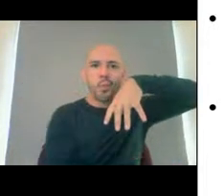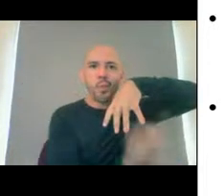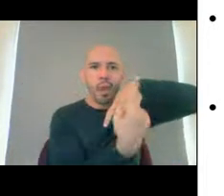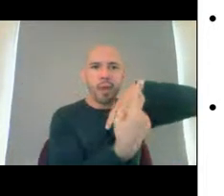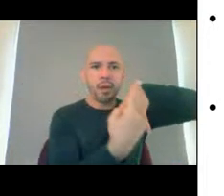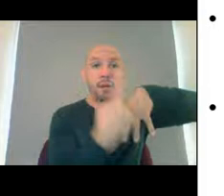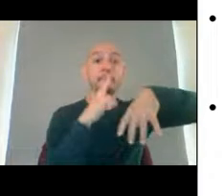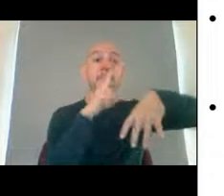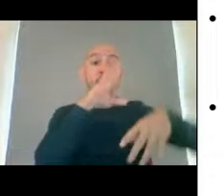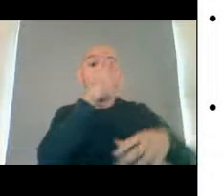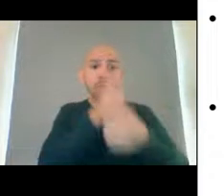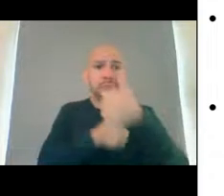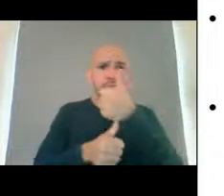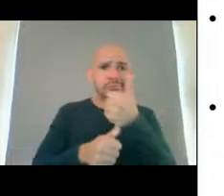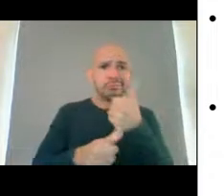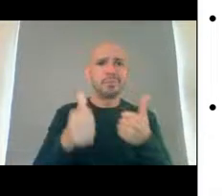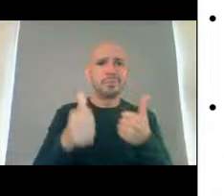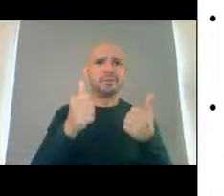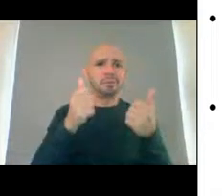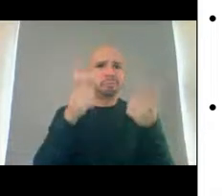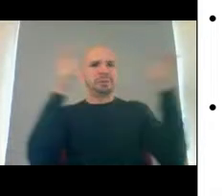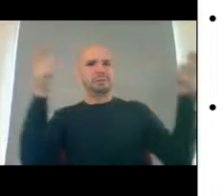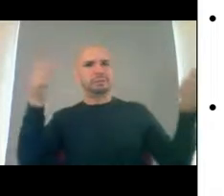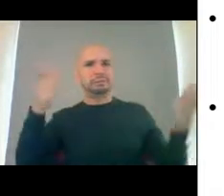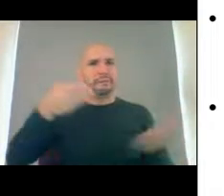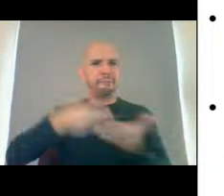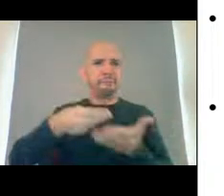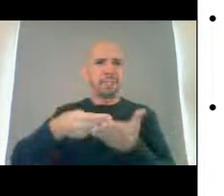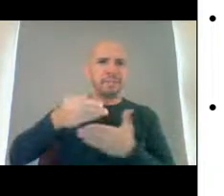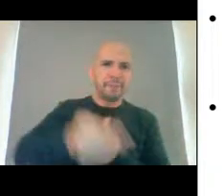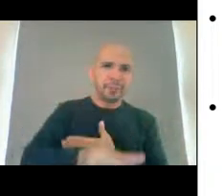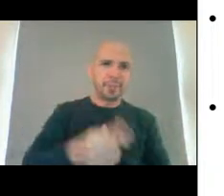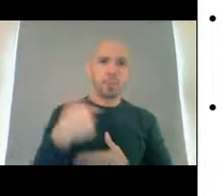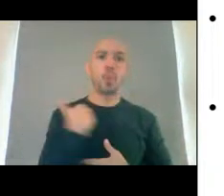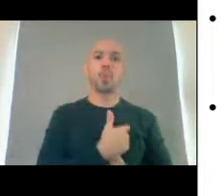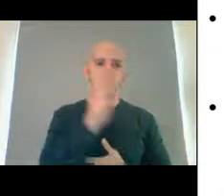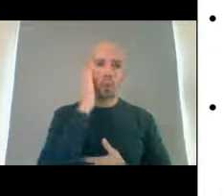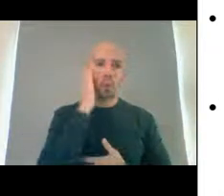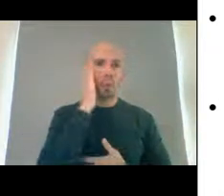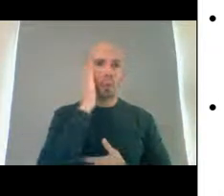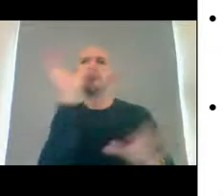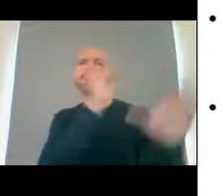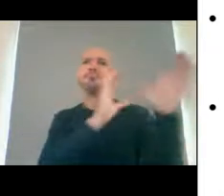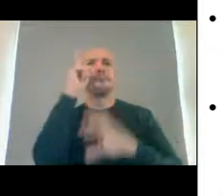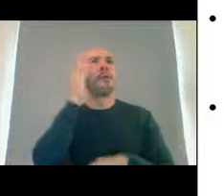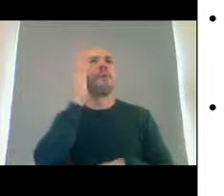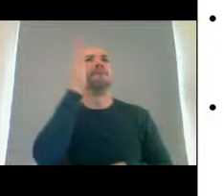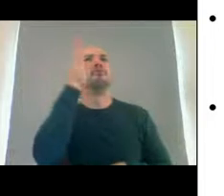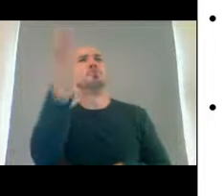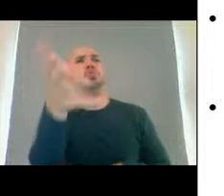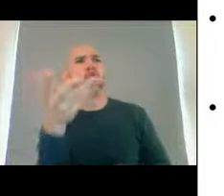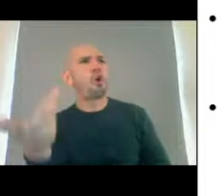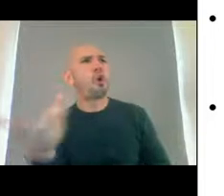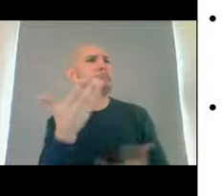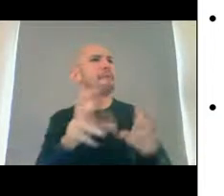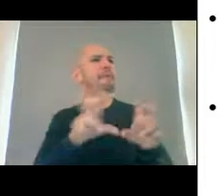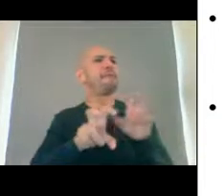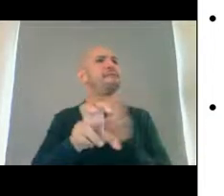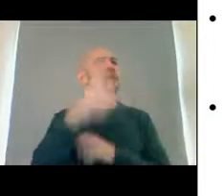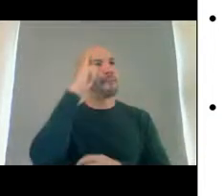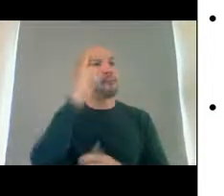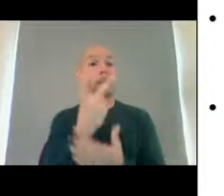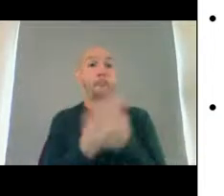multiple areas of funding and we will be looking at investing in in both hydrogen and electric